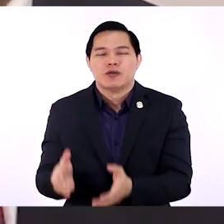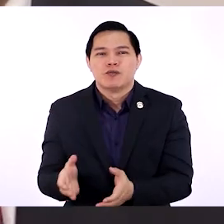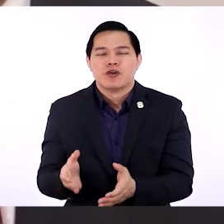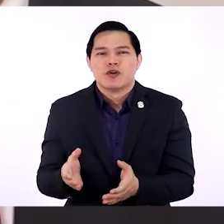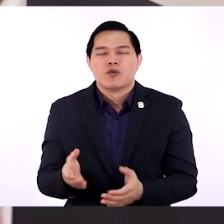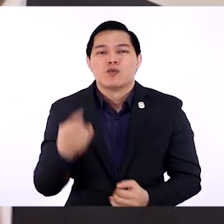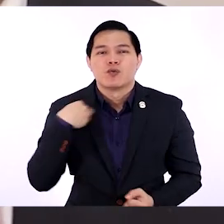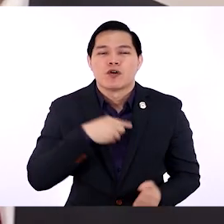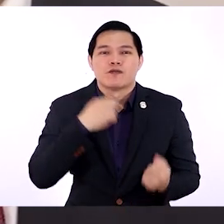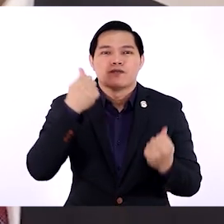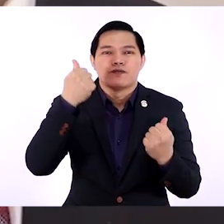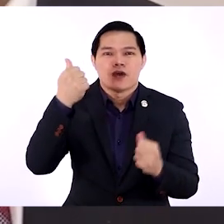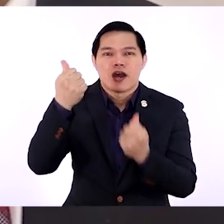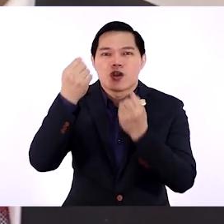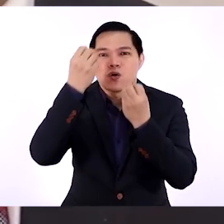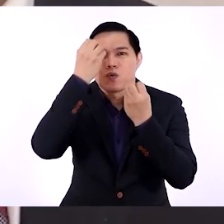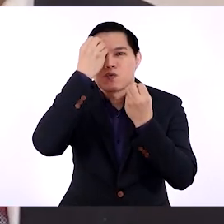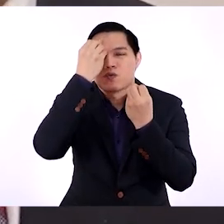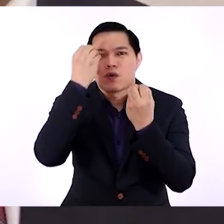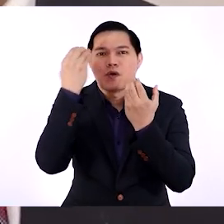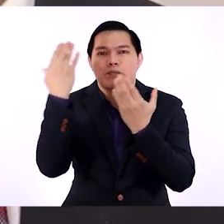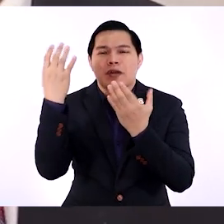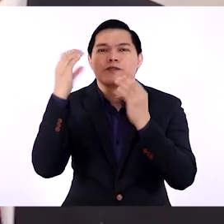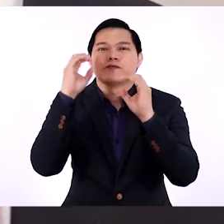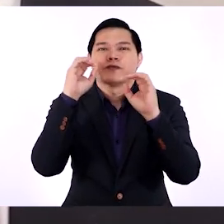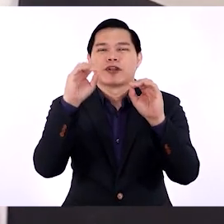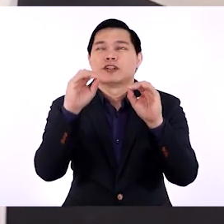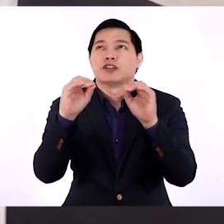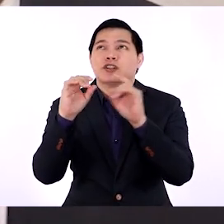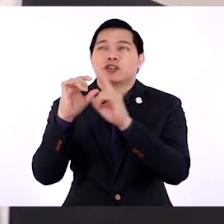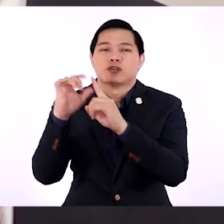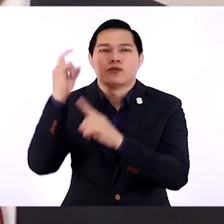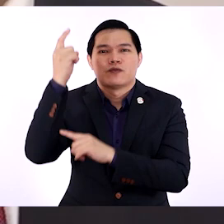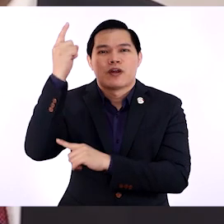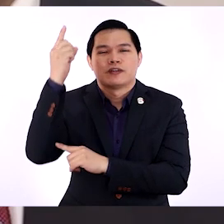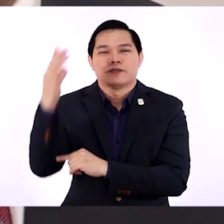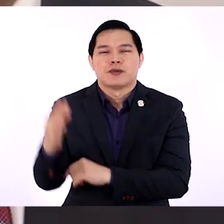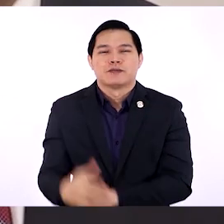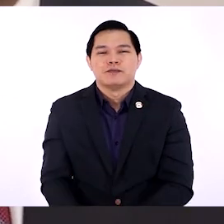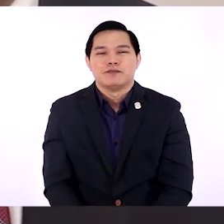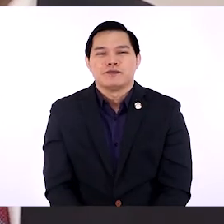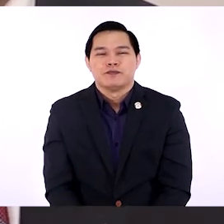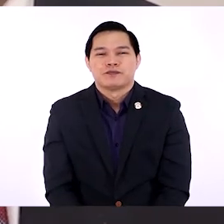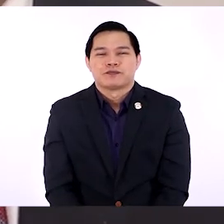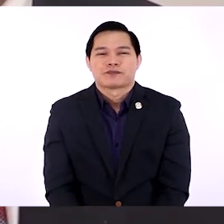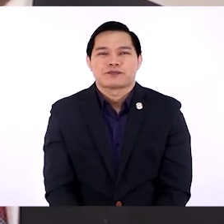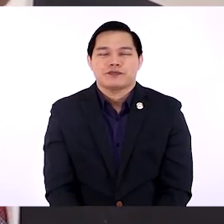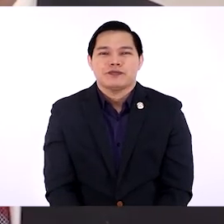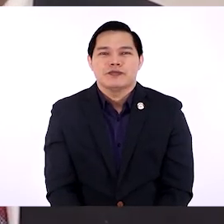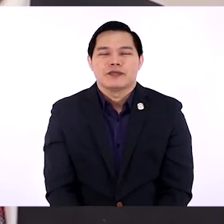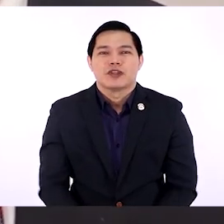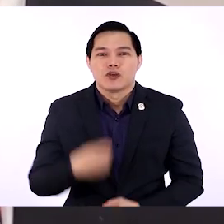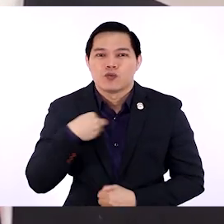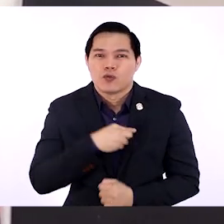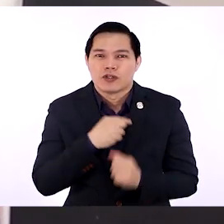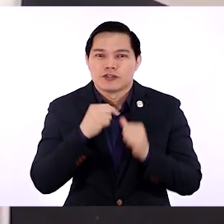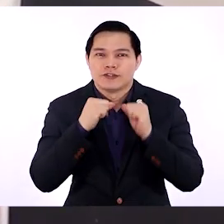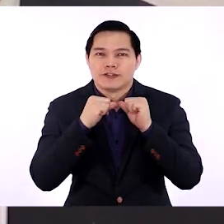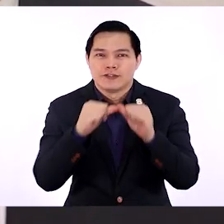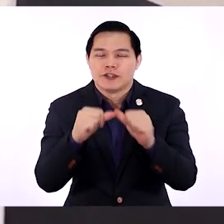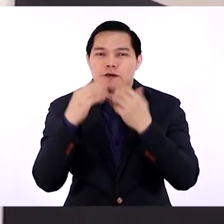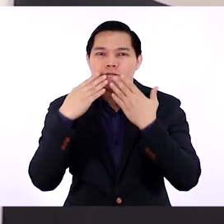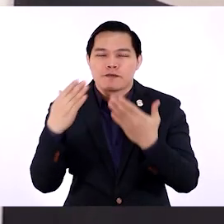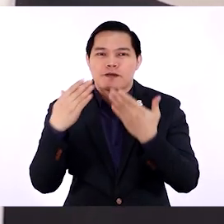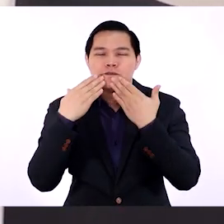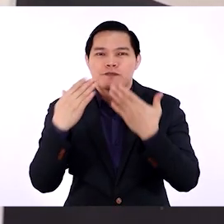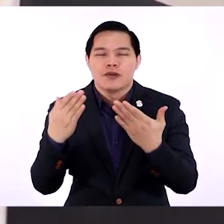will follow and obey the teachings of our Almighty God. And we will continue to be